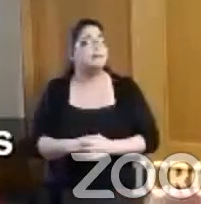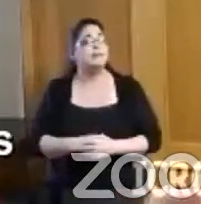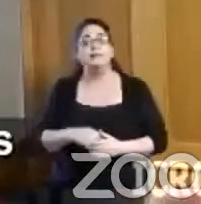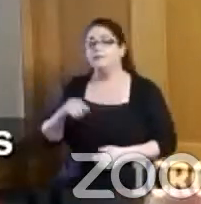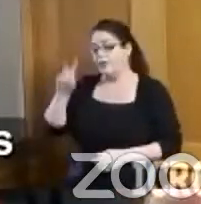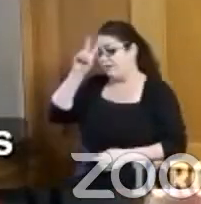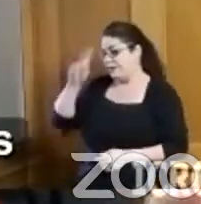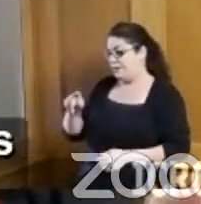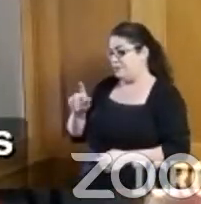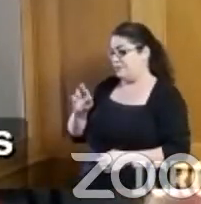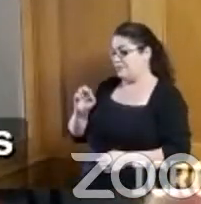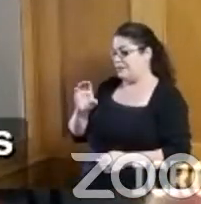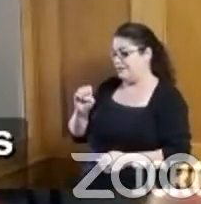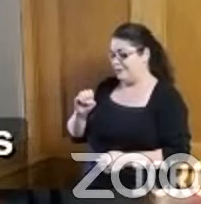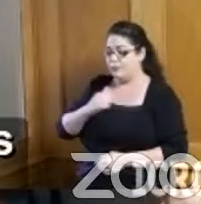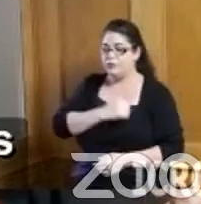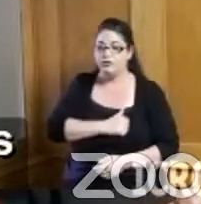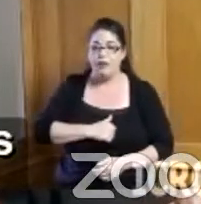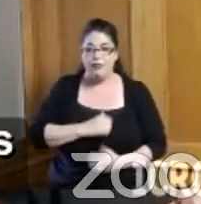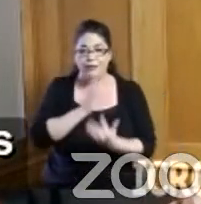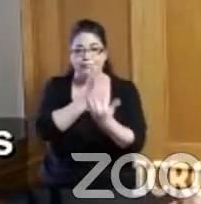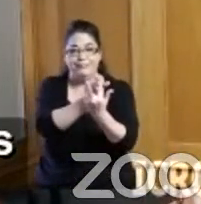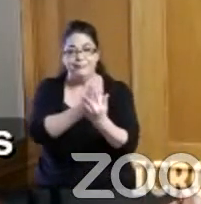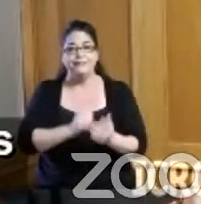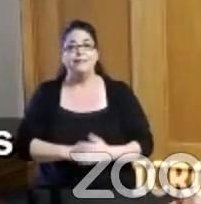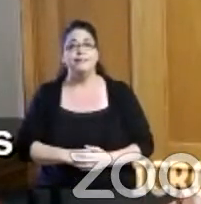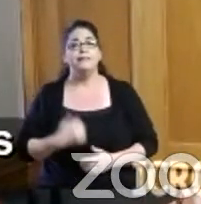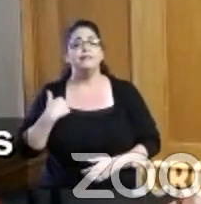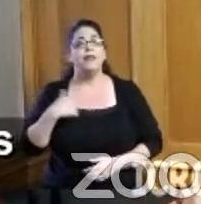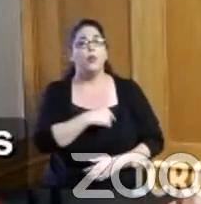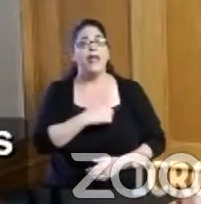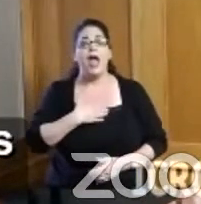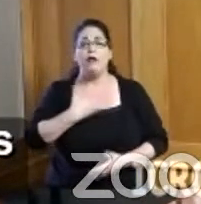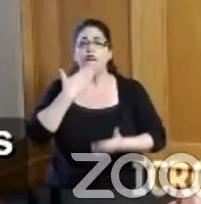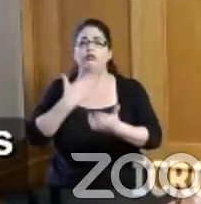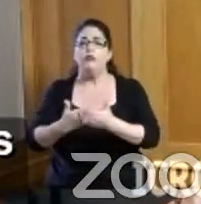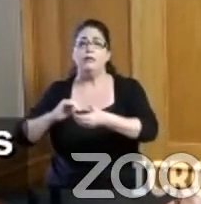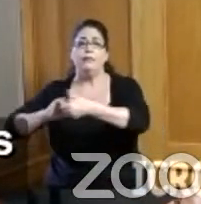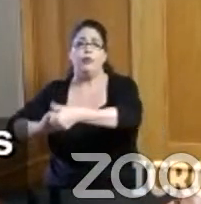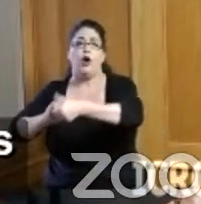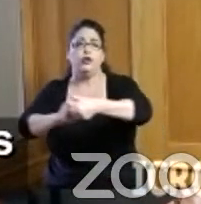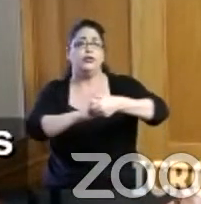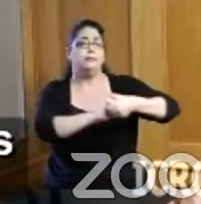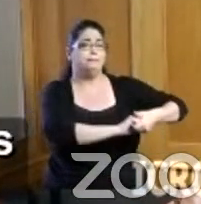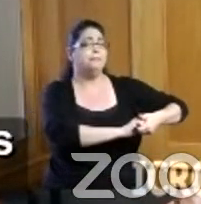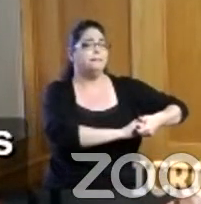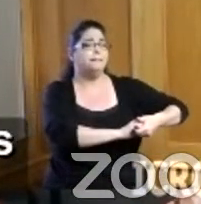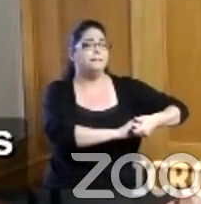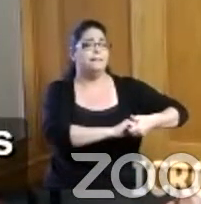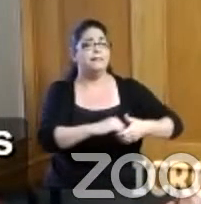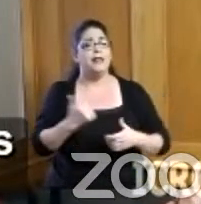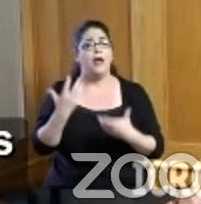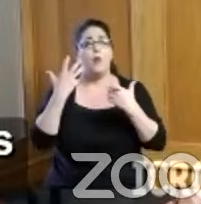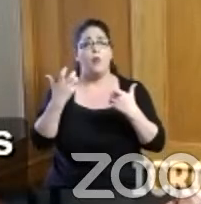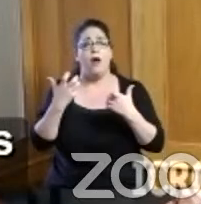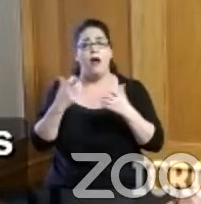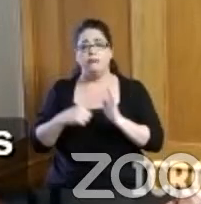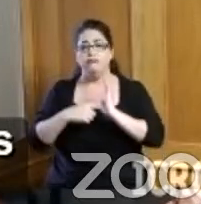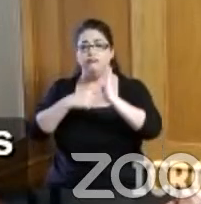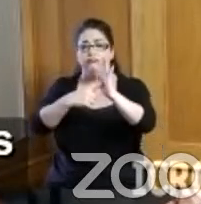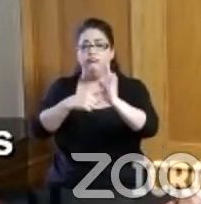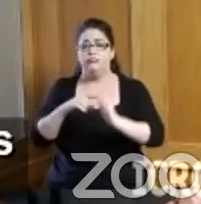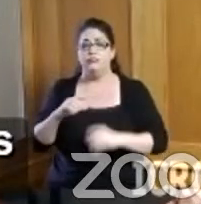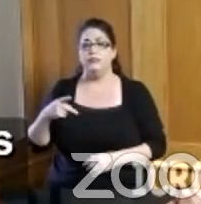mention, and I'm sorry I did. Mm-hmm. We have good partnerships, mm-hmm. and I just want to make sure I highlight Procter